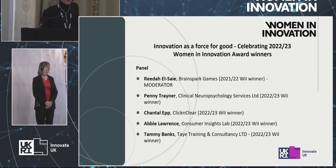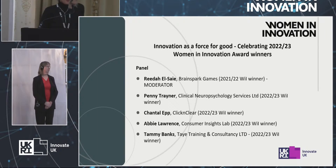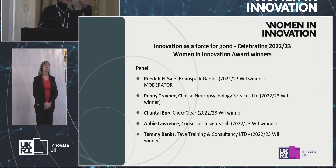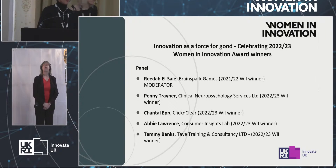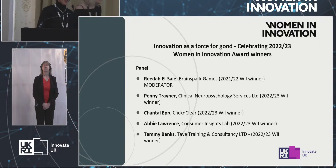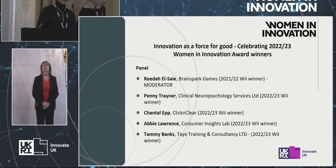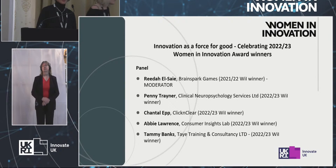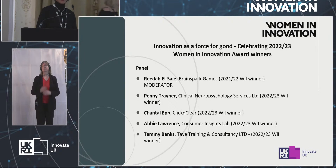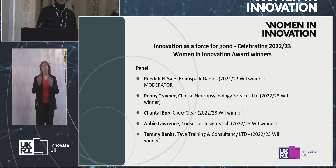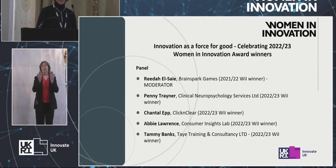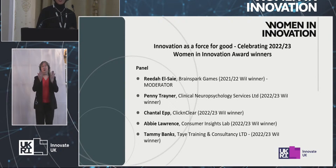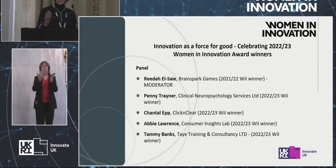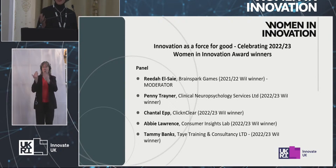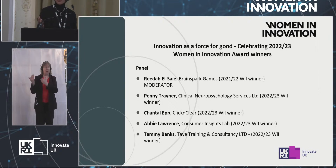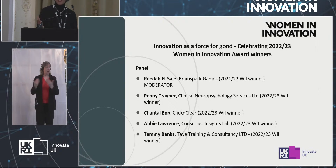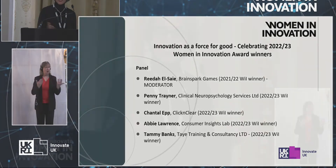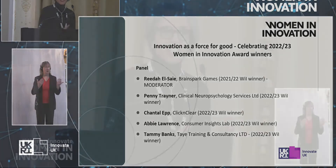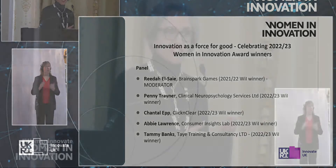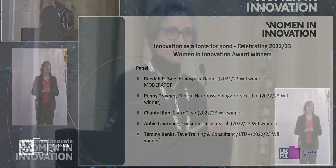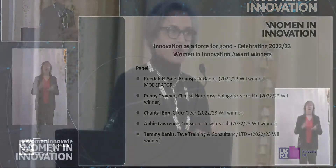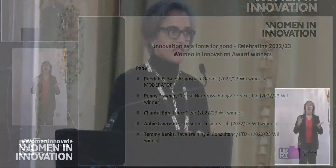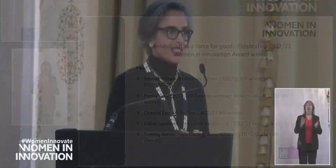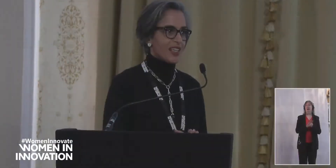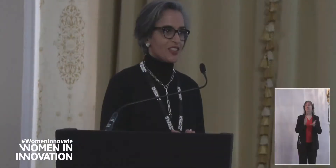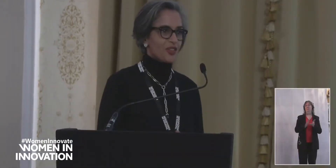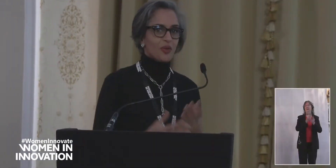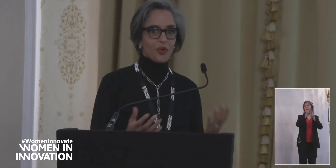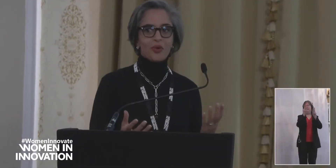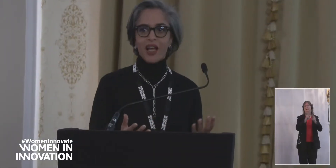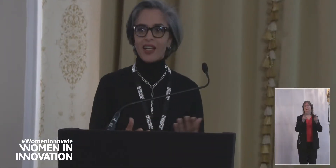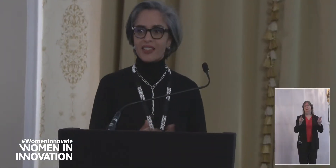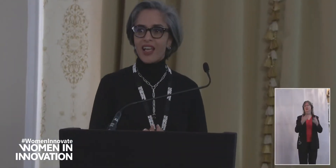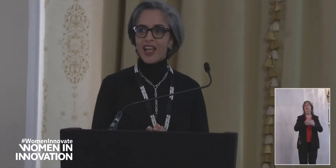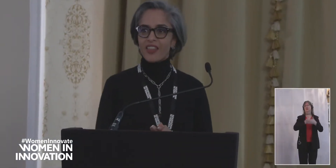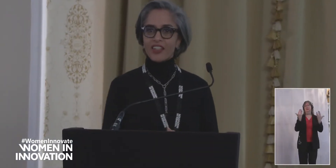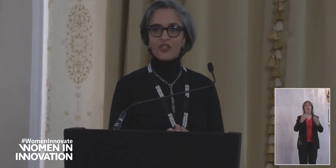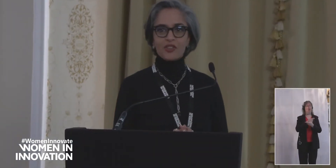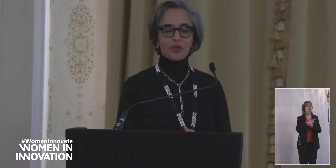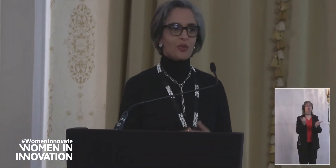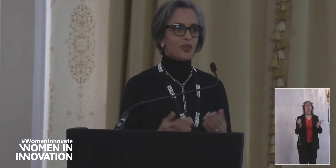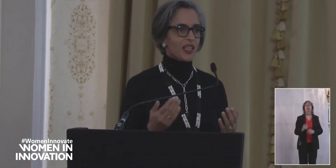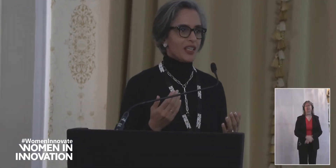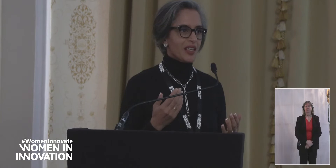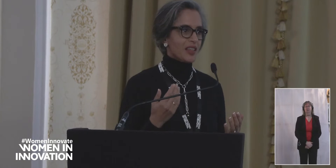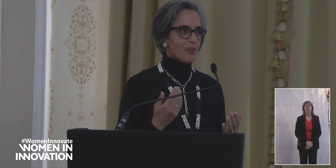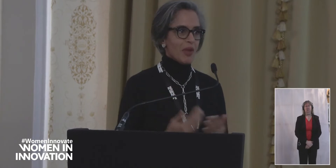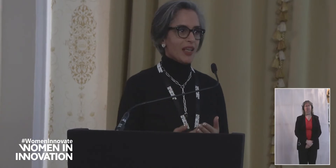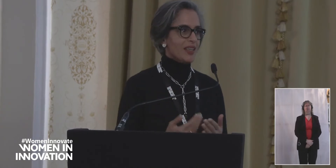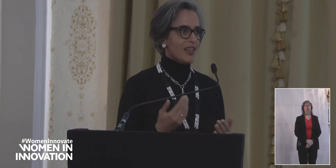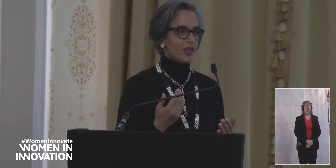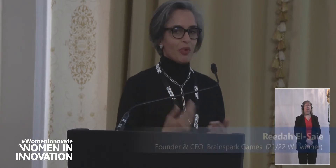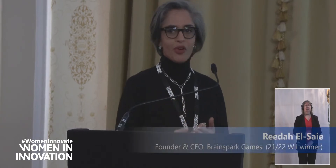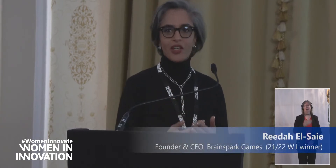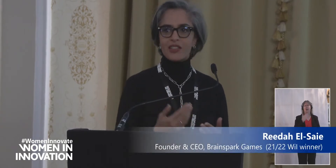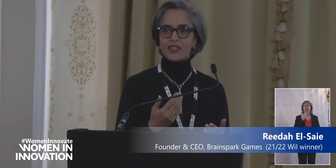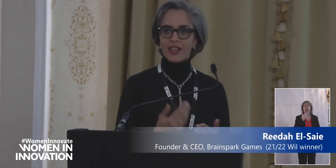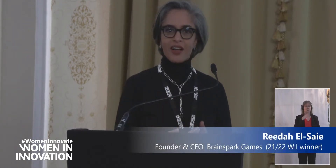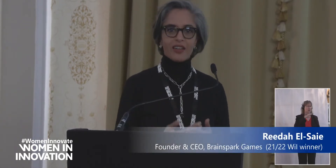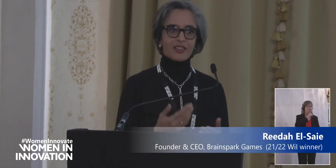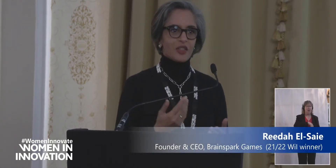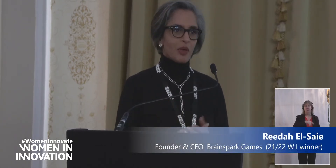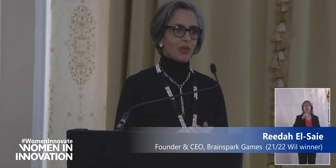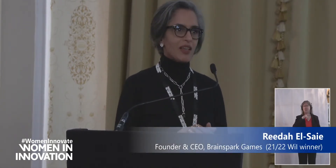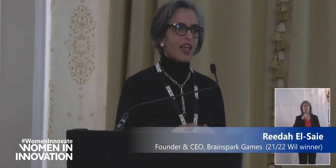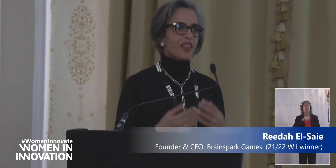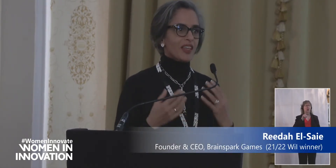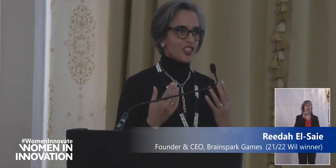Welcome everyone, and happy International Women's Day to you all, and thank you to all the men, the boys, the